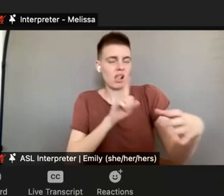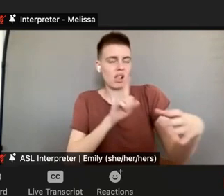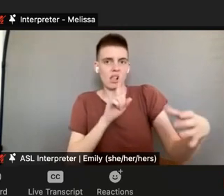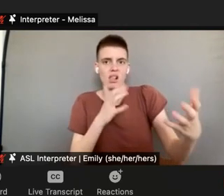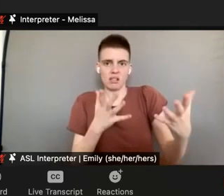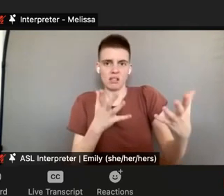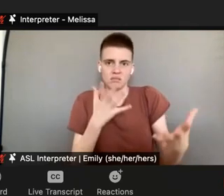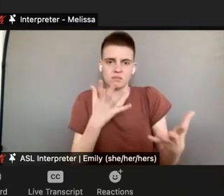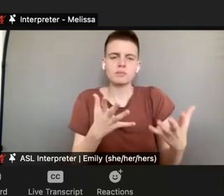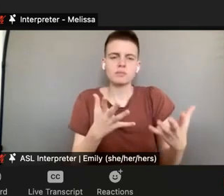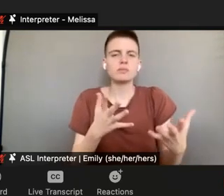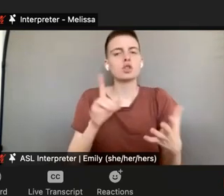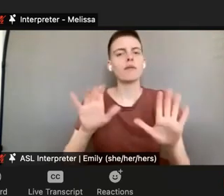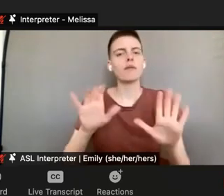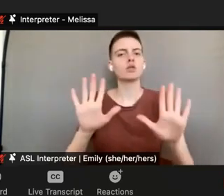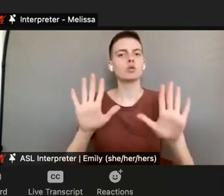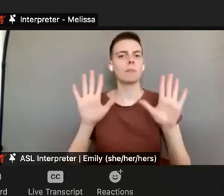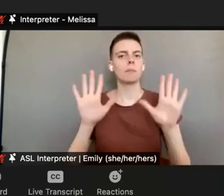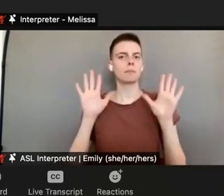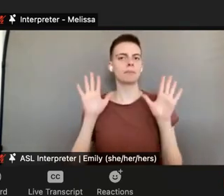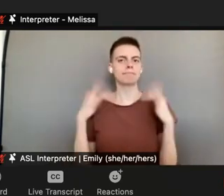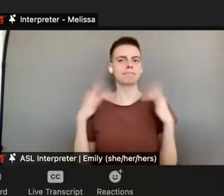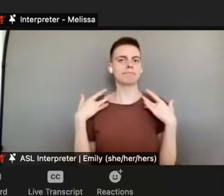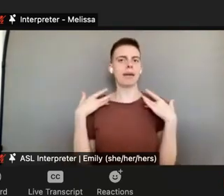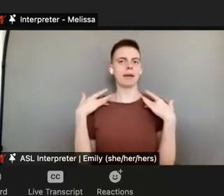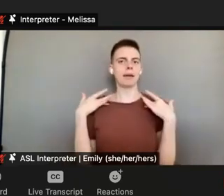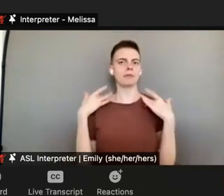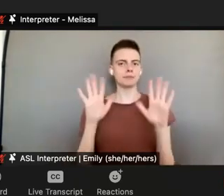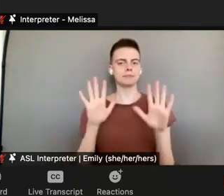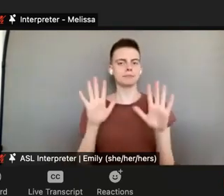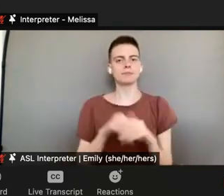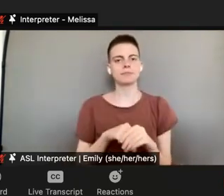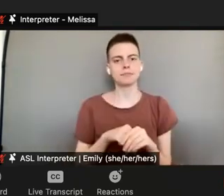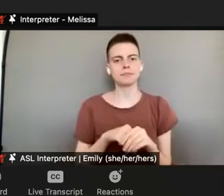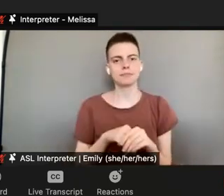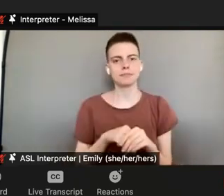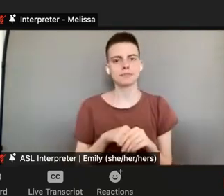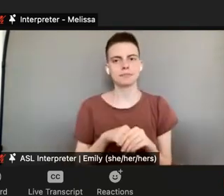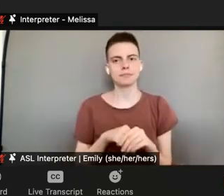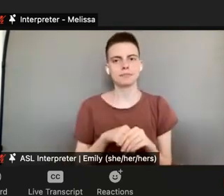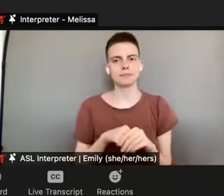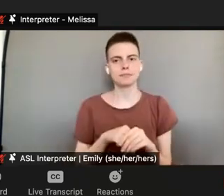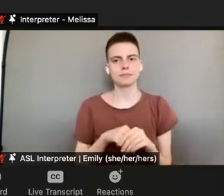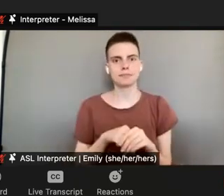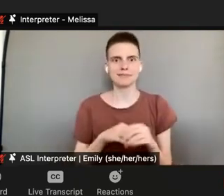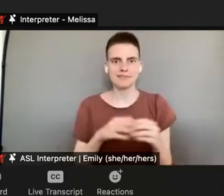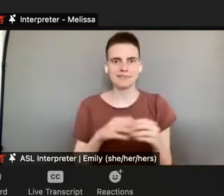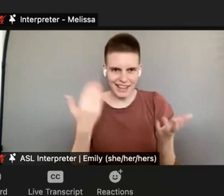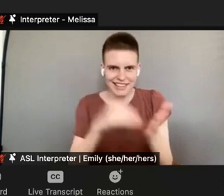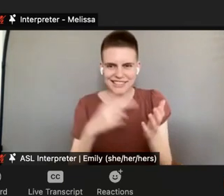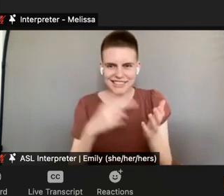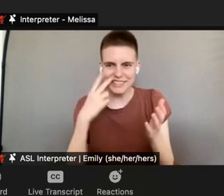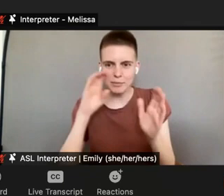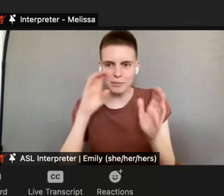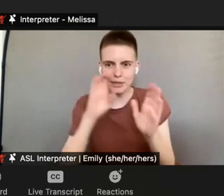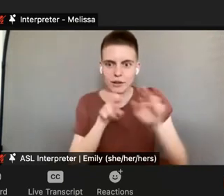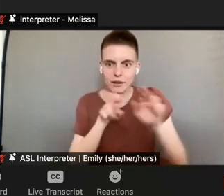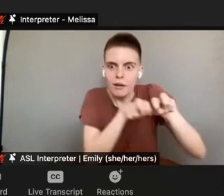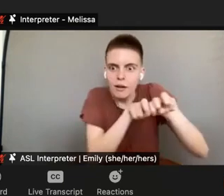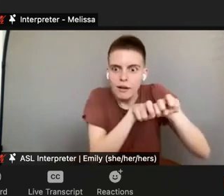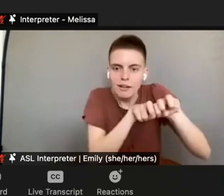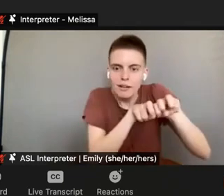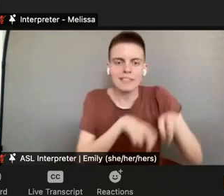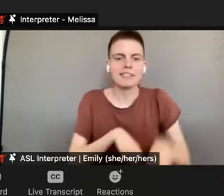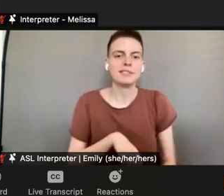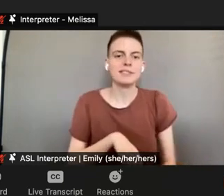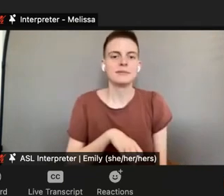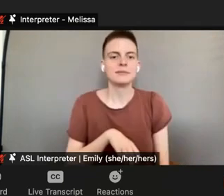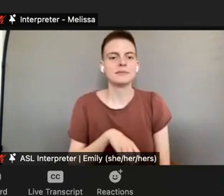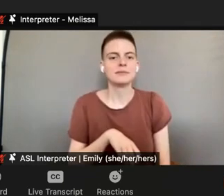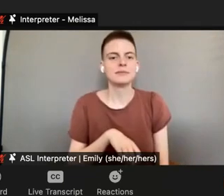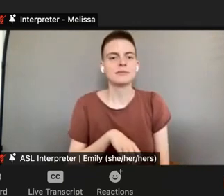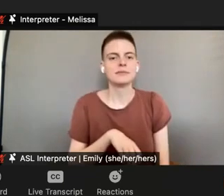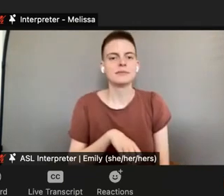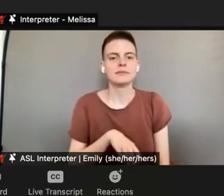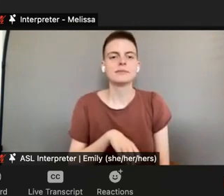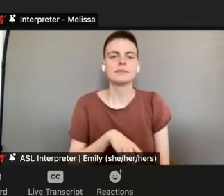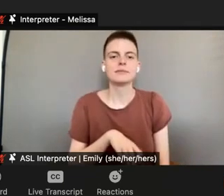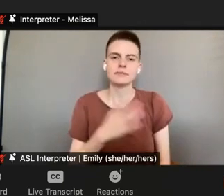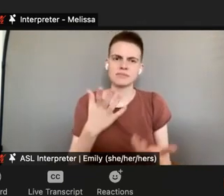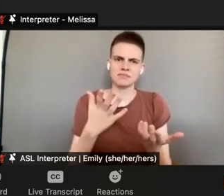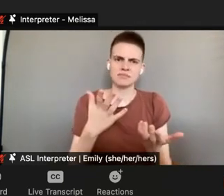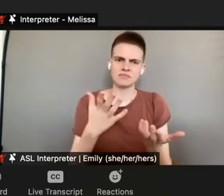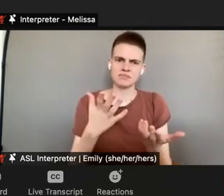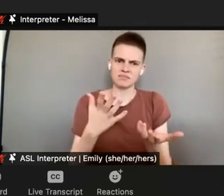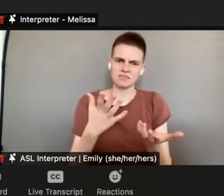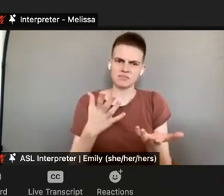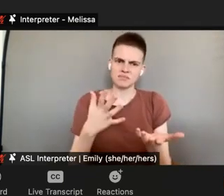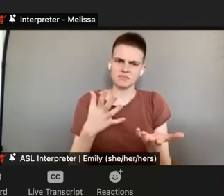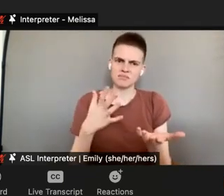off. So, again, so close to him. The child with CVI deserves the dignity